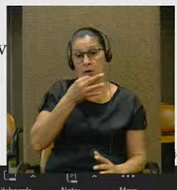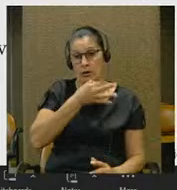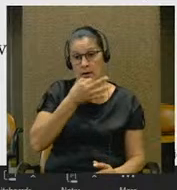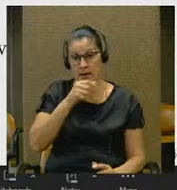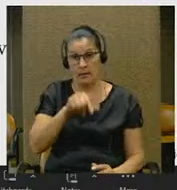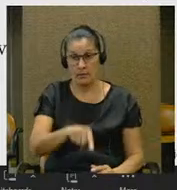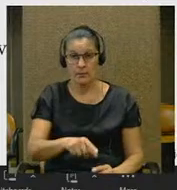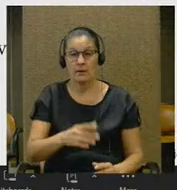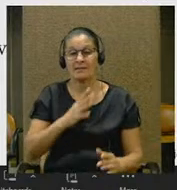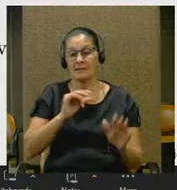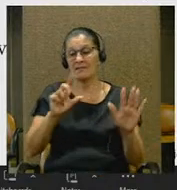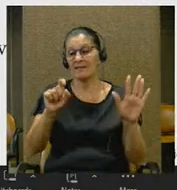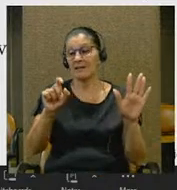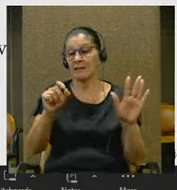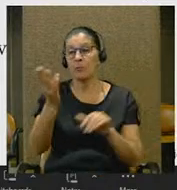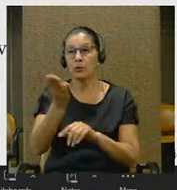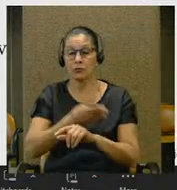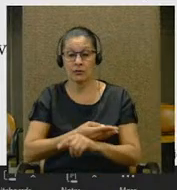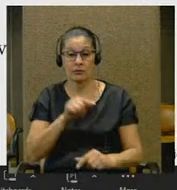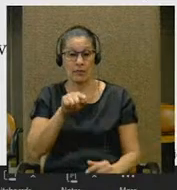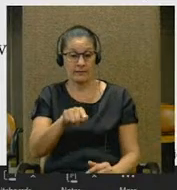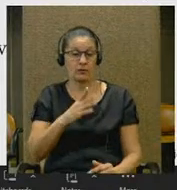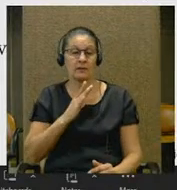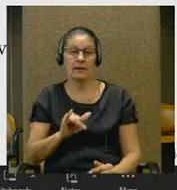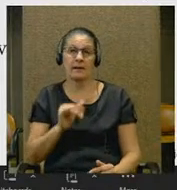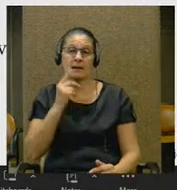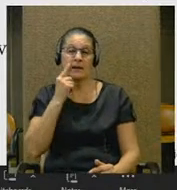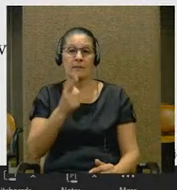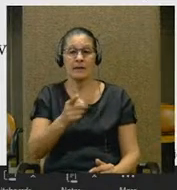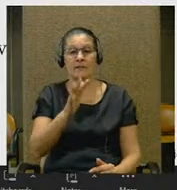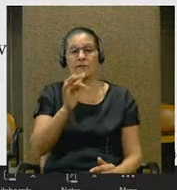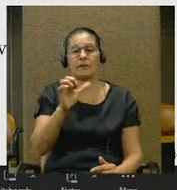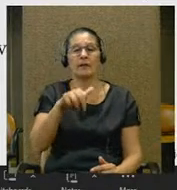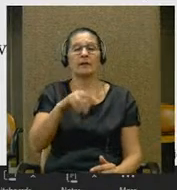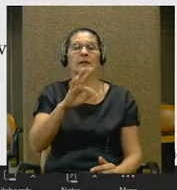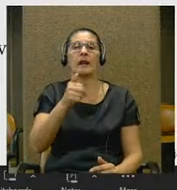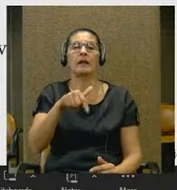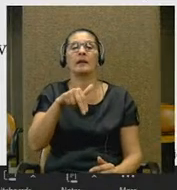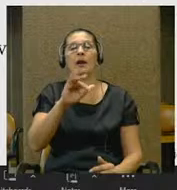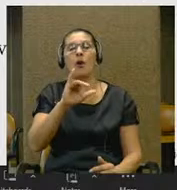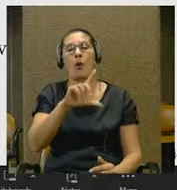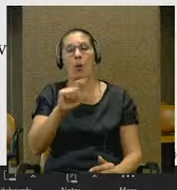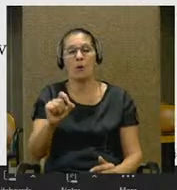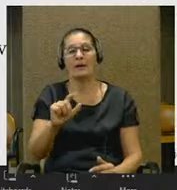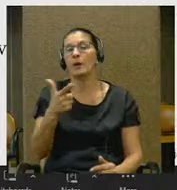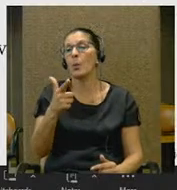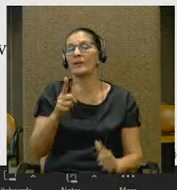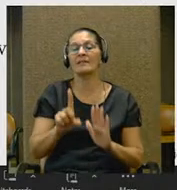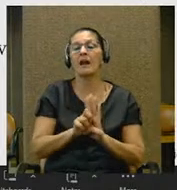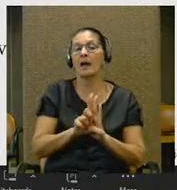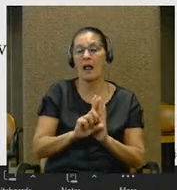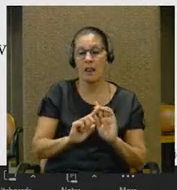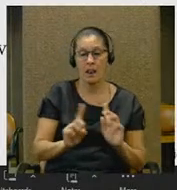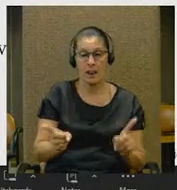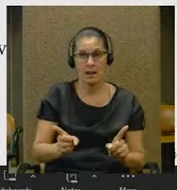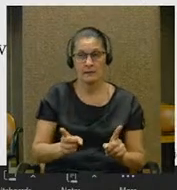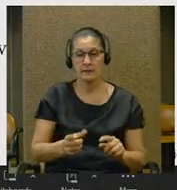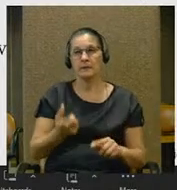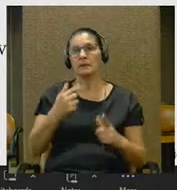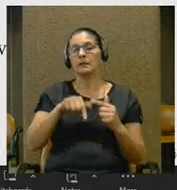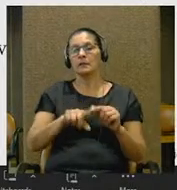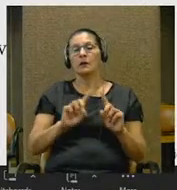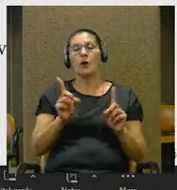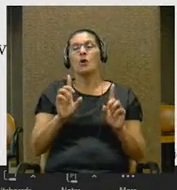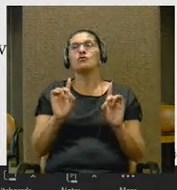illegally manufactured fentanyl. And the other thing to keep in mind is it's not just the people who